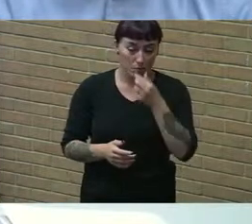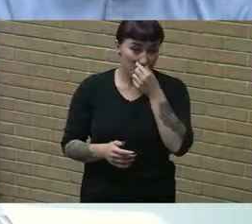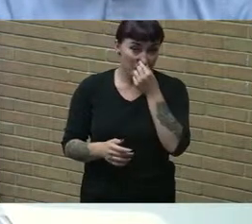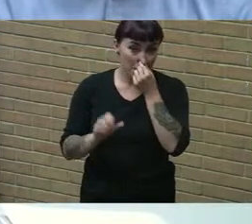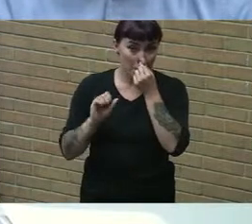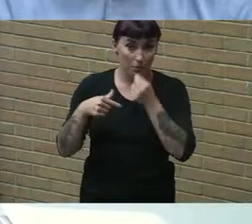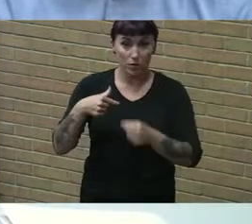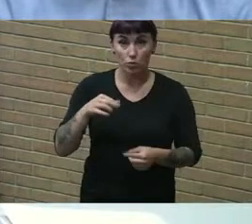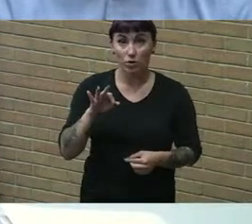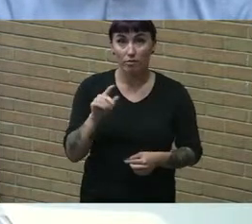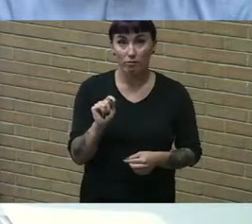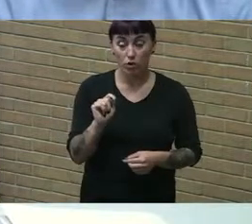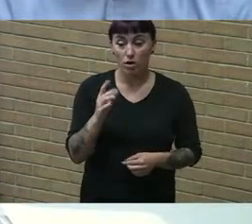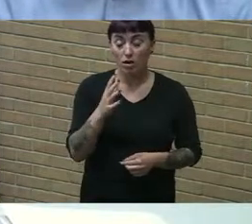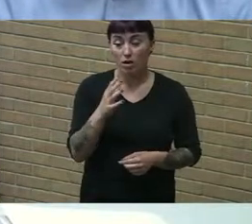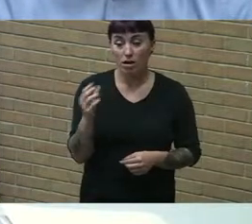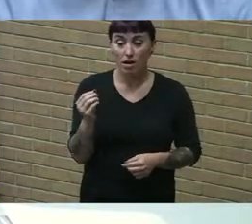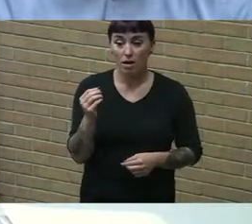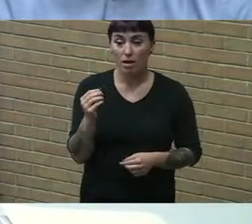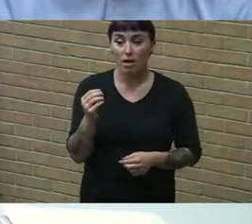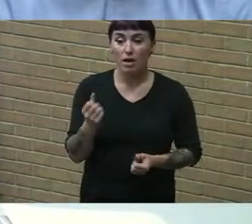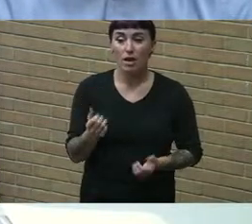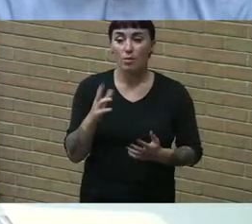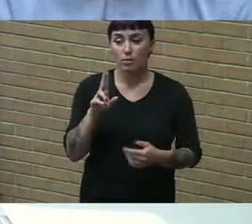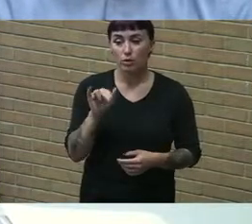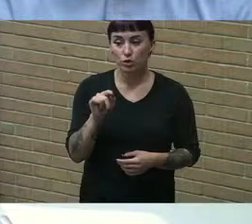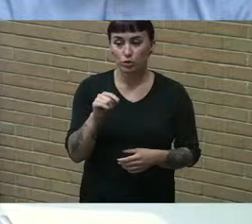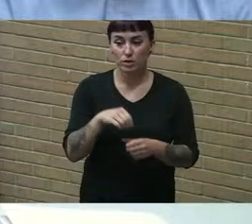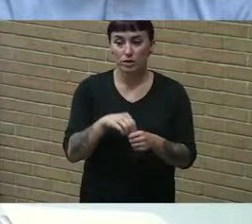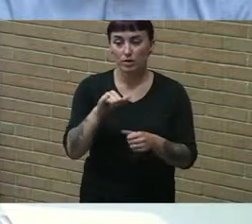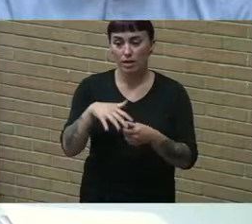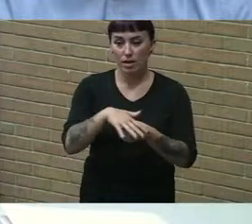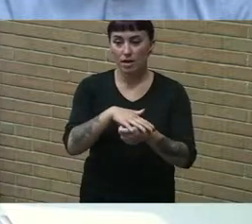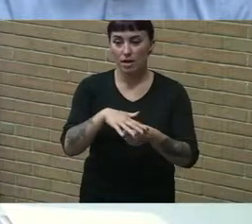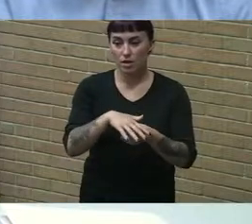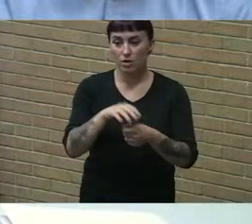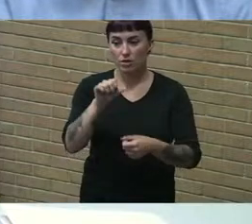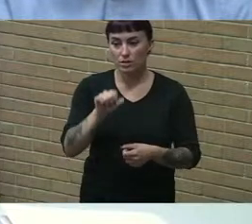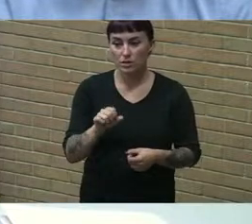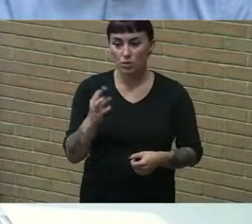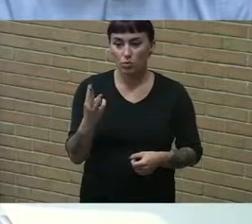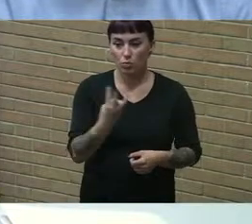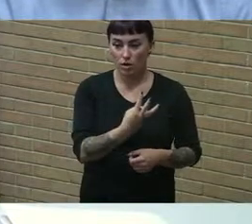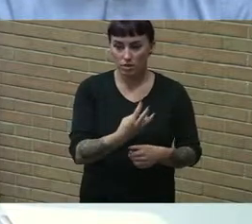square footage and number of units in that area in the southwest.